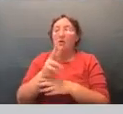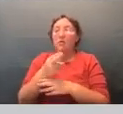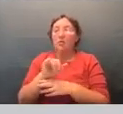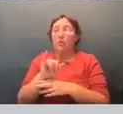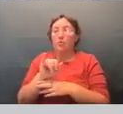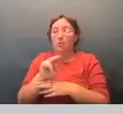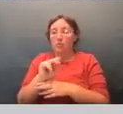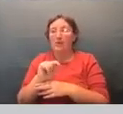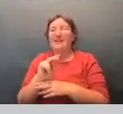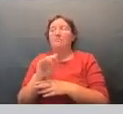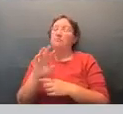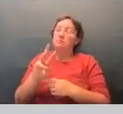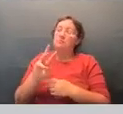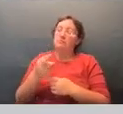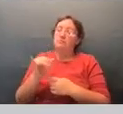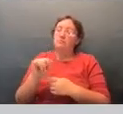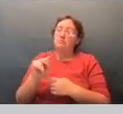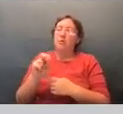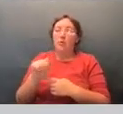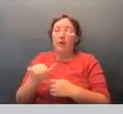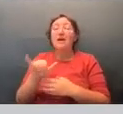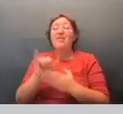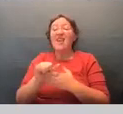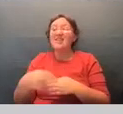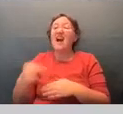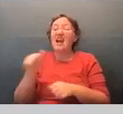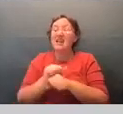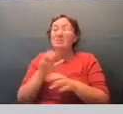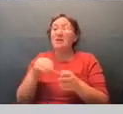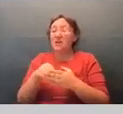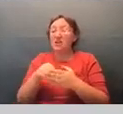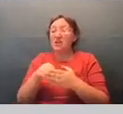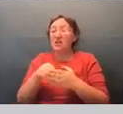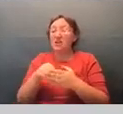later, which is the highest point in the lower 48 states, sitting at